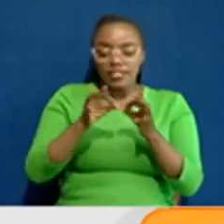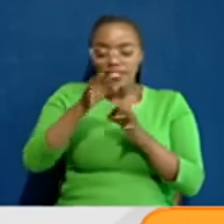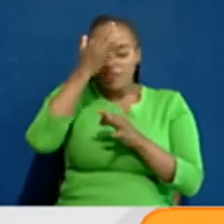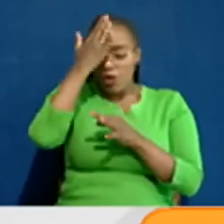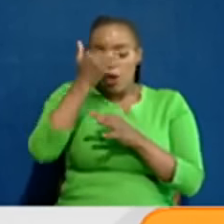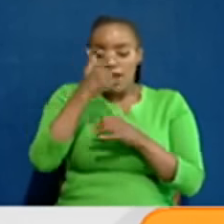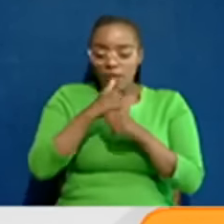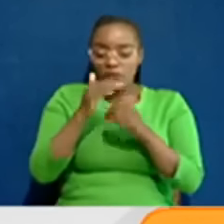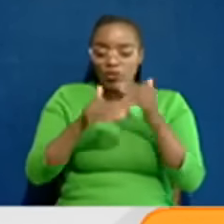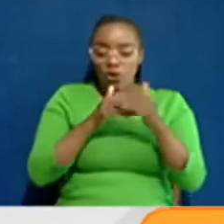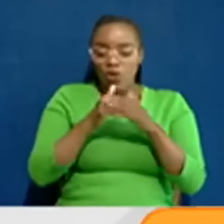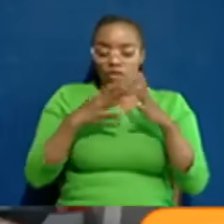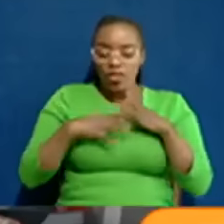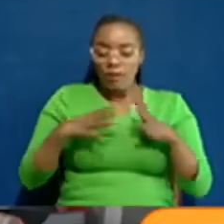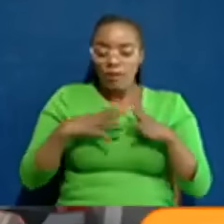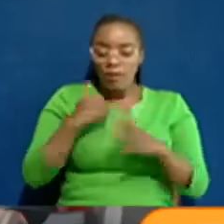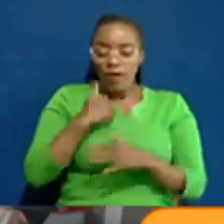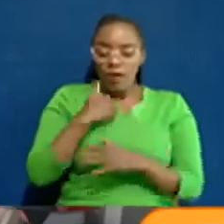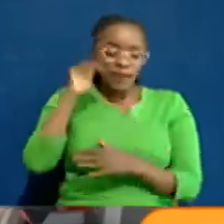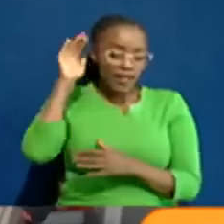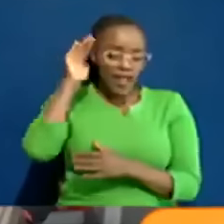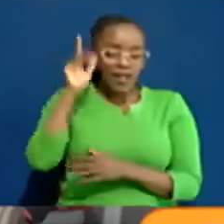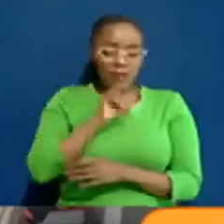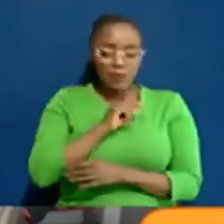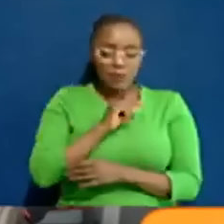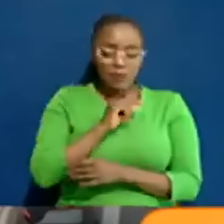all voices are heard.